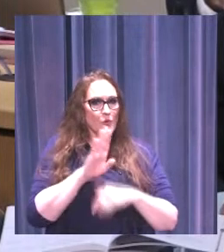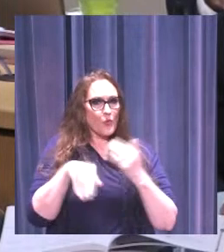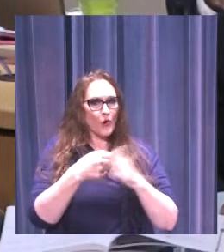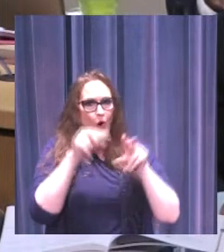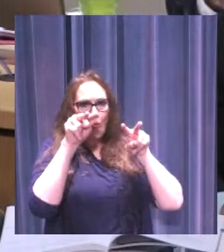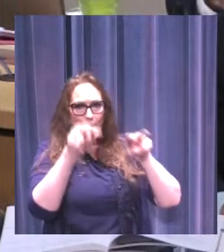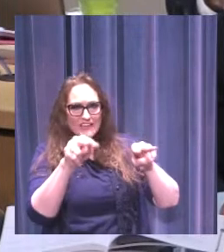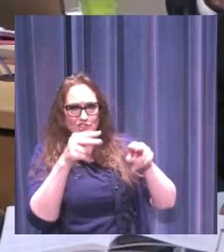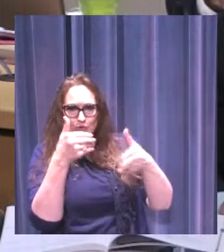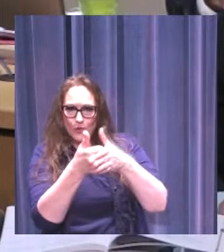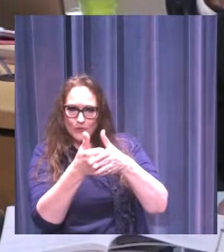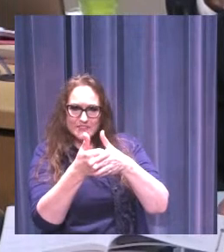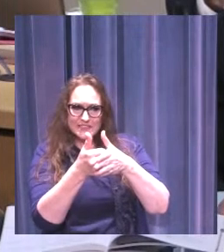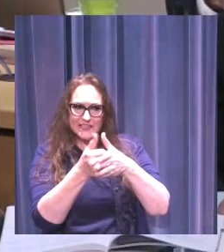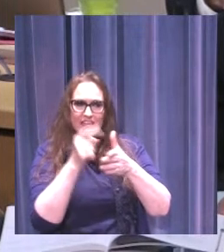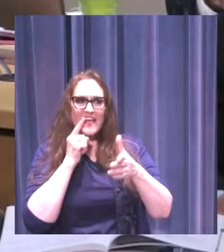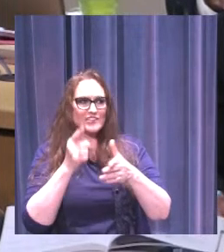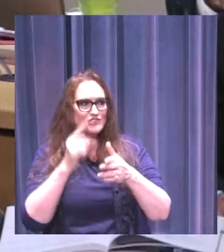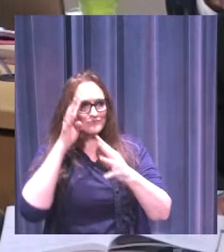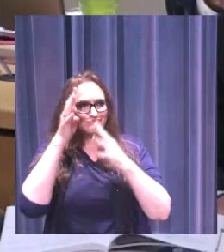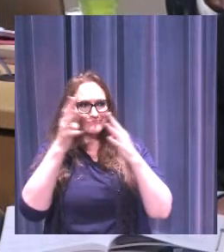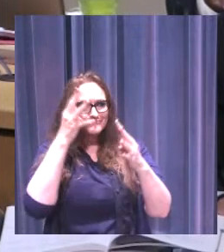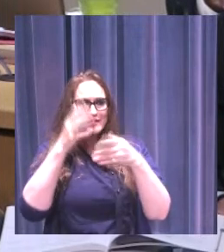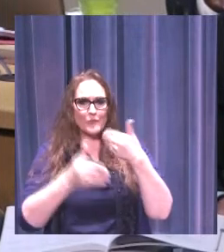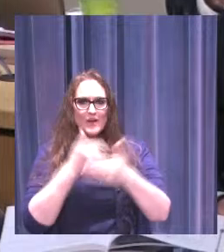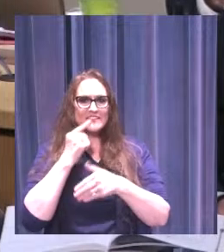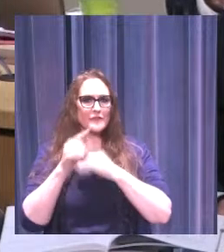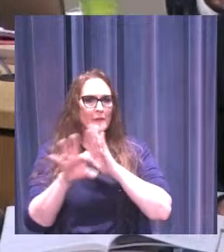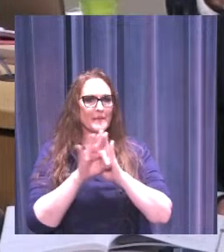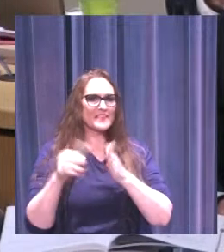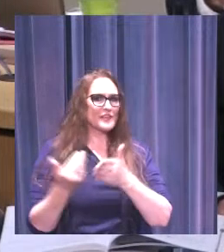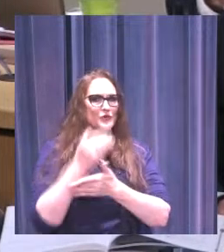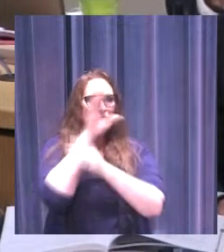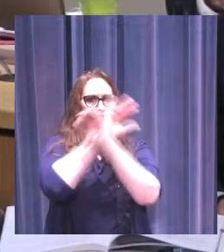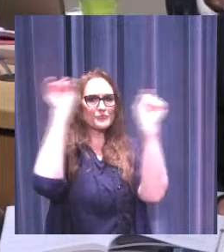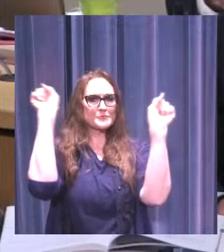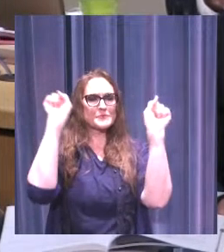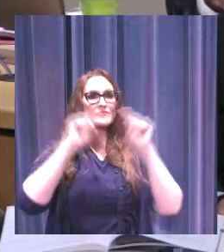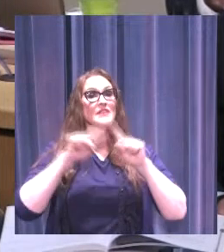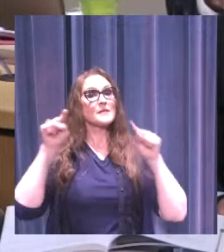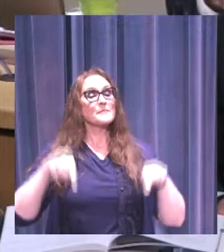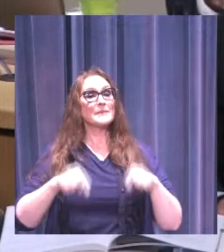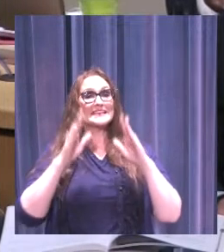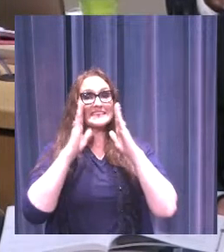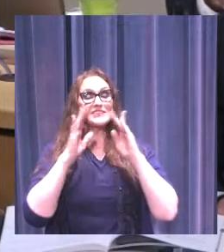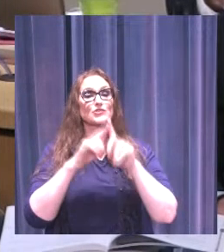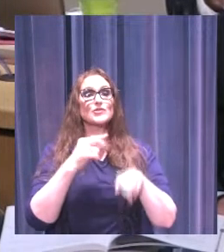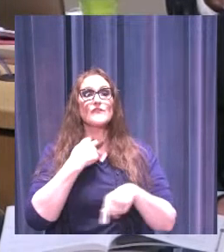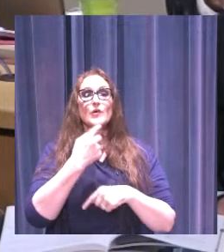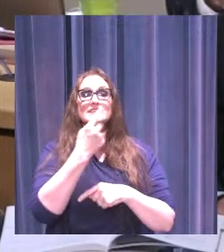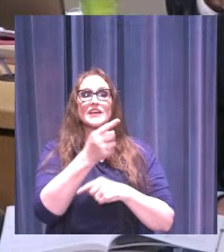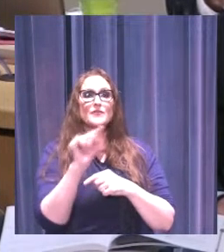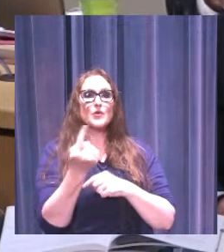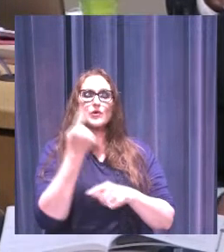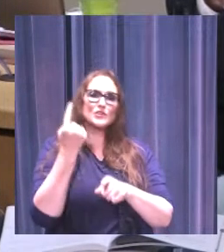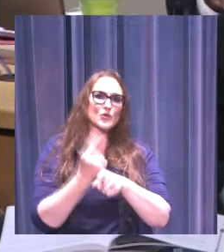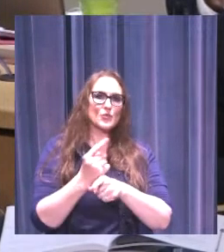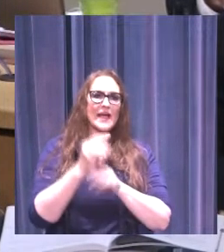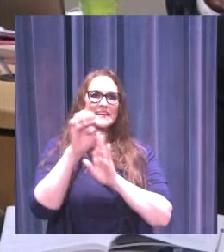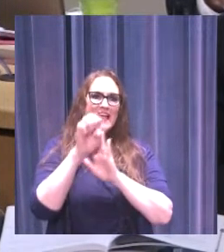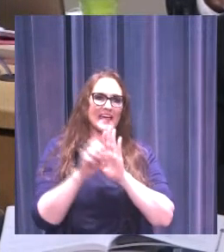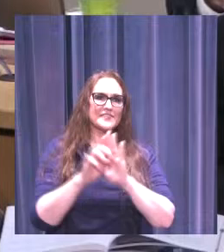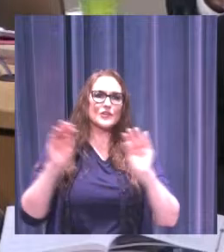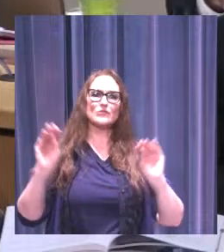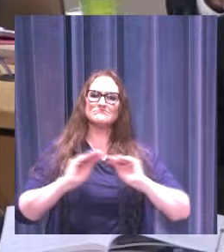you closely as you craft a process for choosing Mott's new president. Listen to the voices telling you that the only correct, ethical,